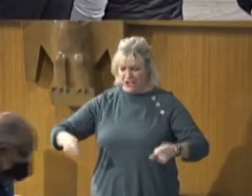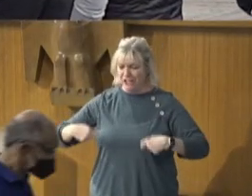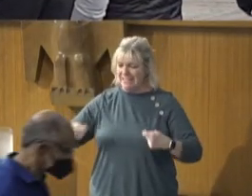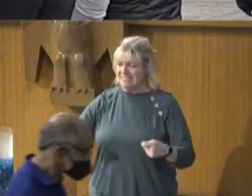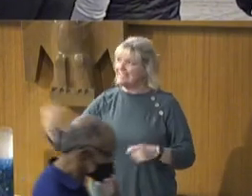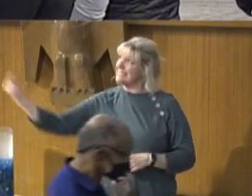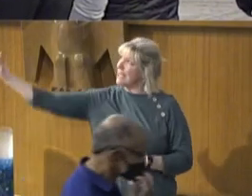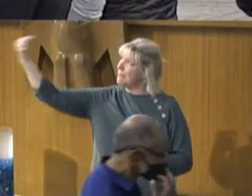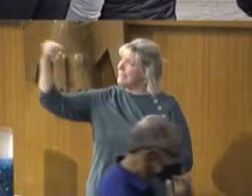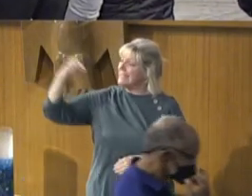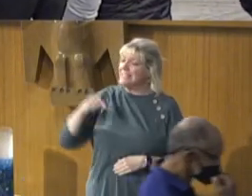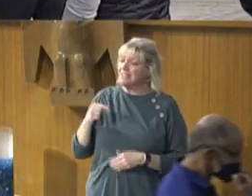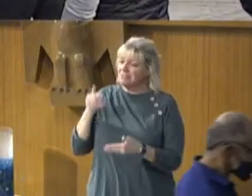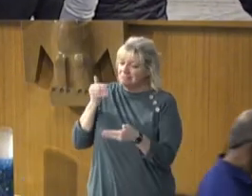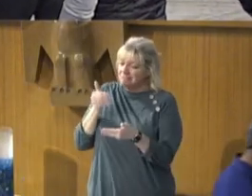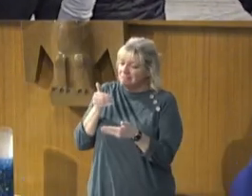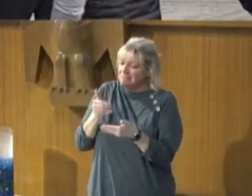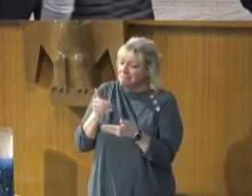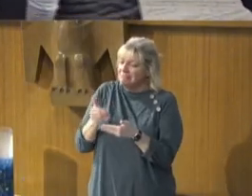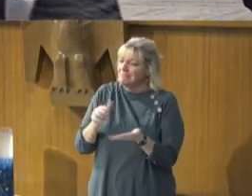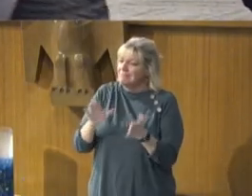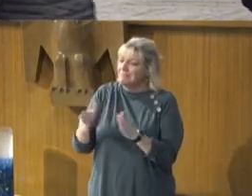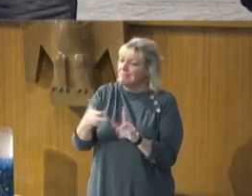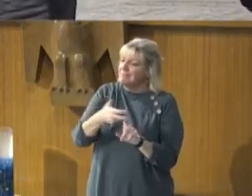chariot's coming,